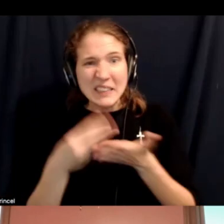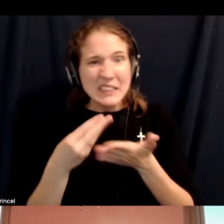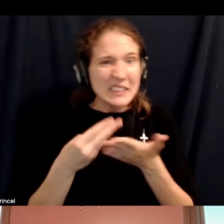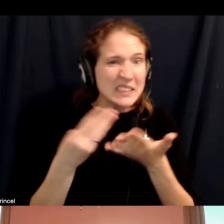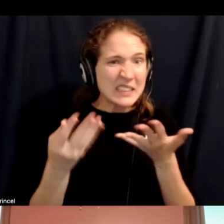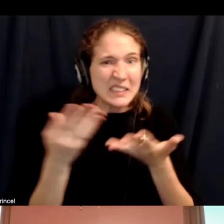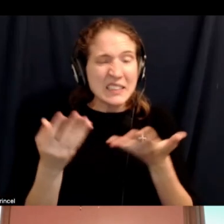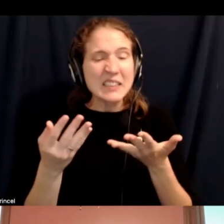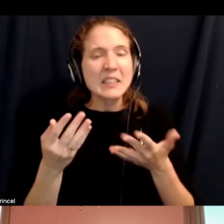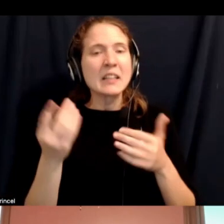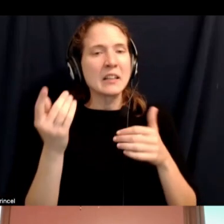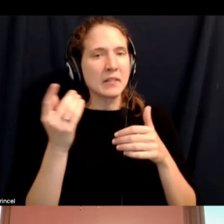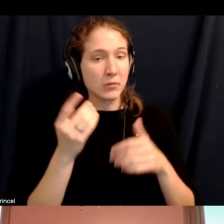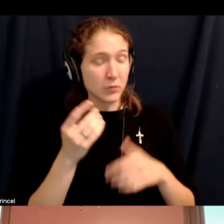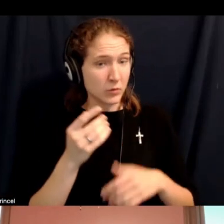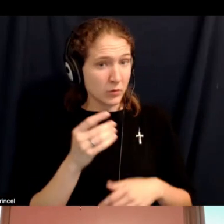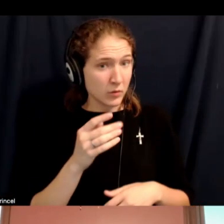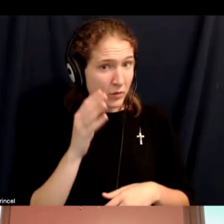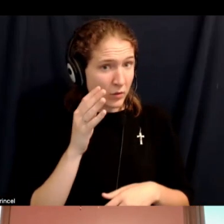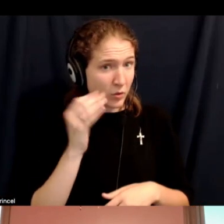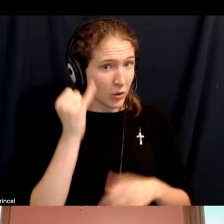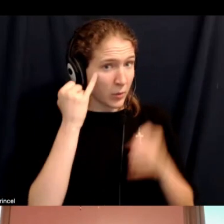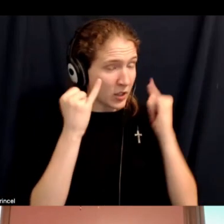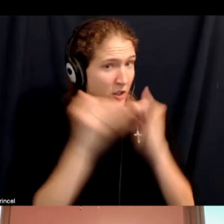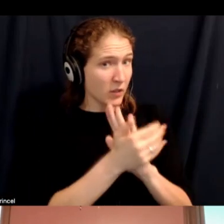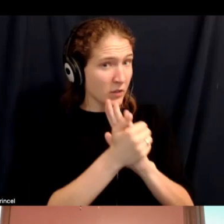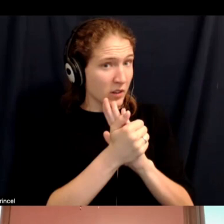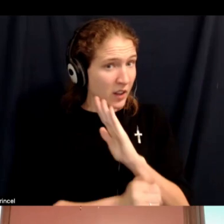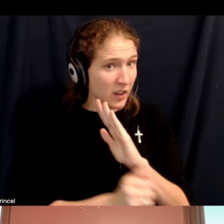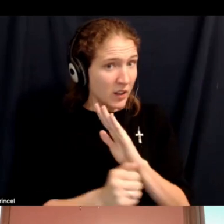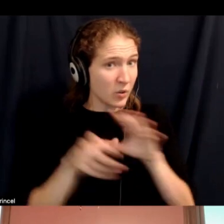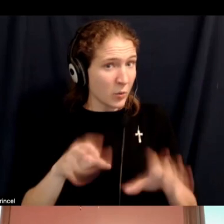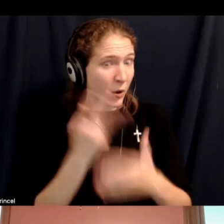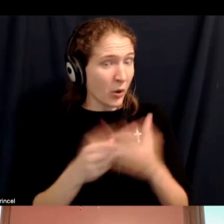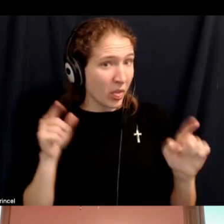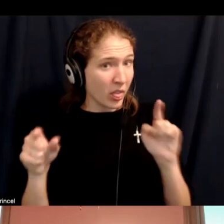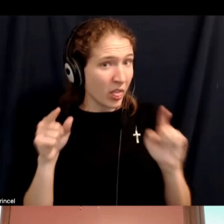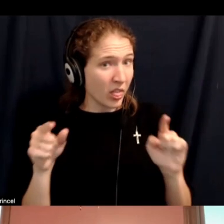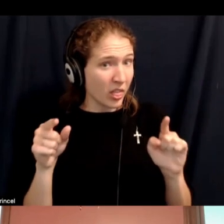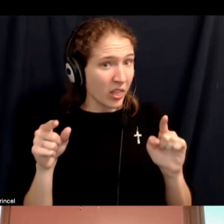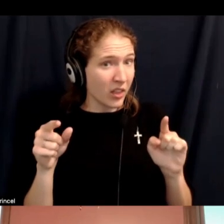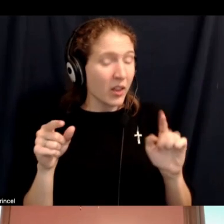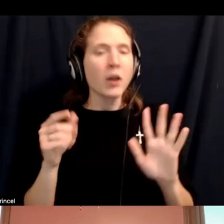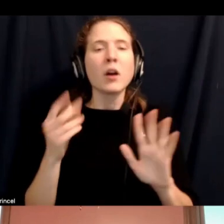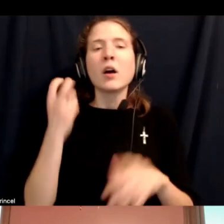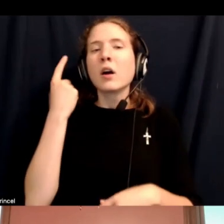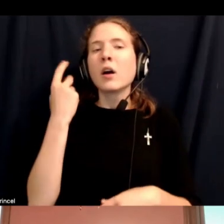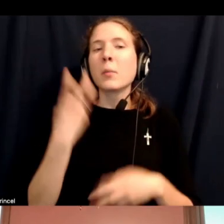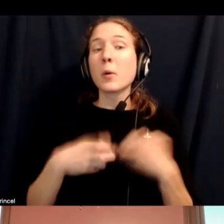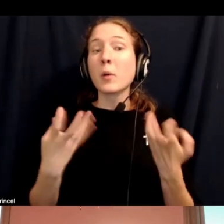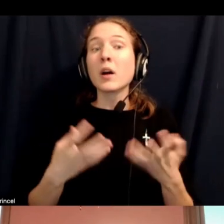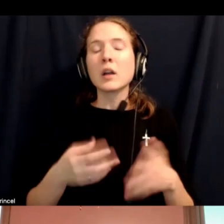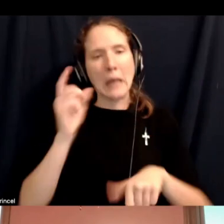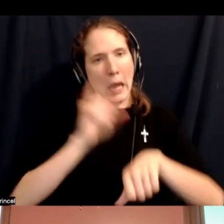first short story. Your imaginative skills to be doing both? Well, the problem was time.